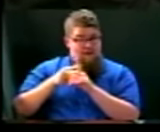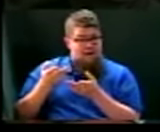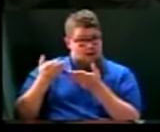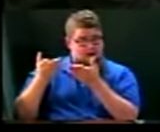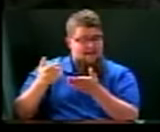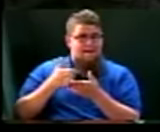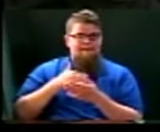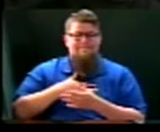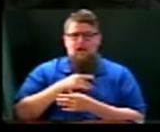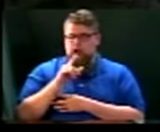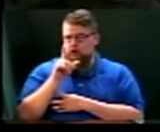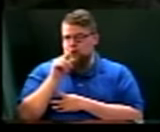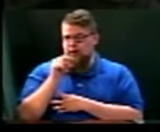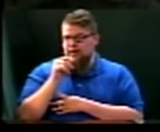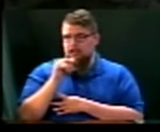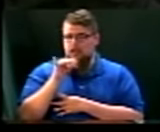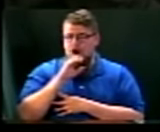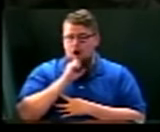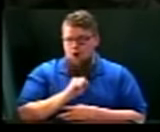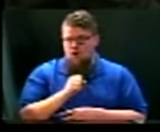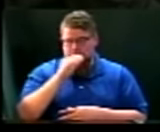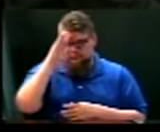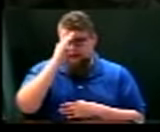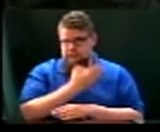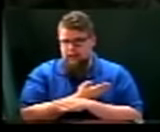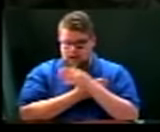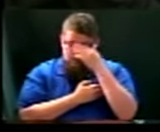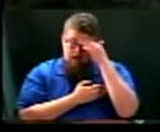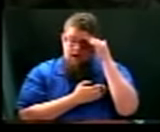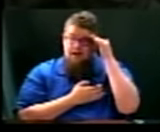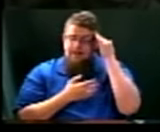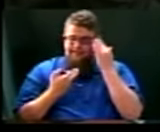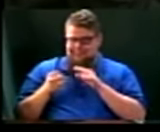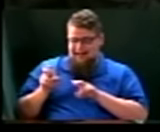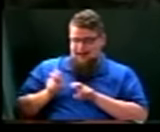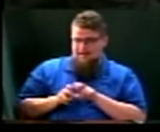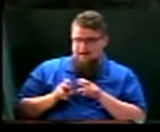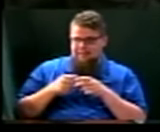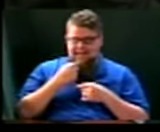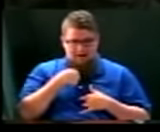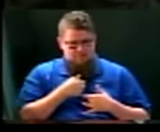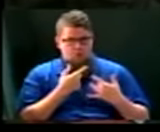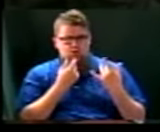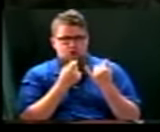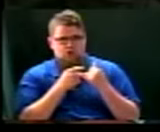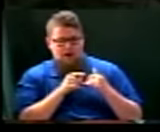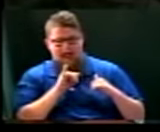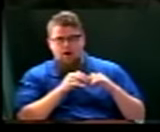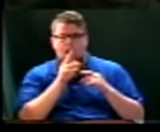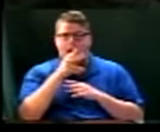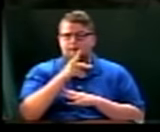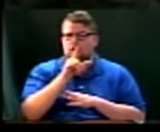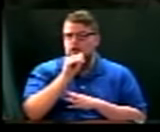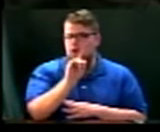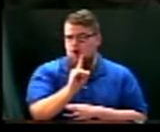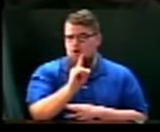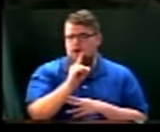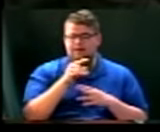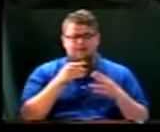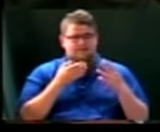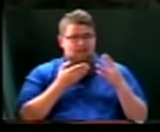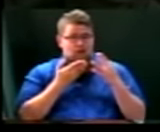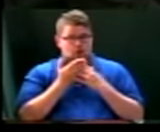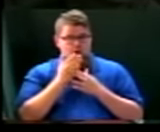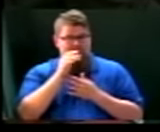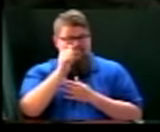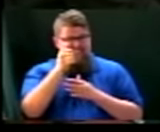my 20-year-old computer-savvy son at my side telling me what to do. I had to go through a